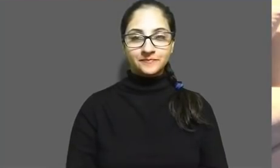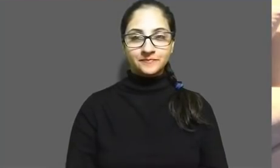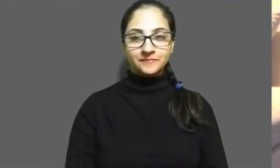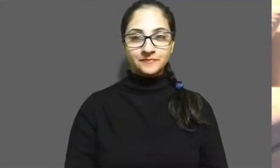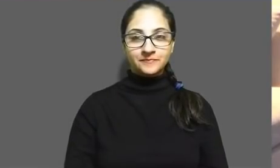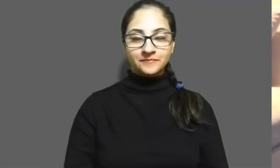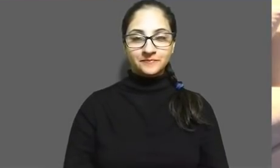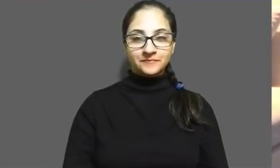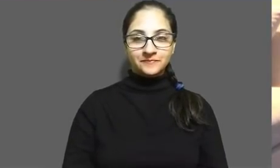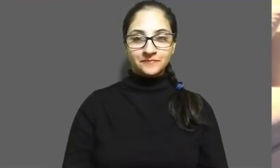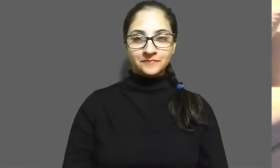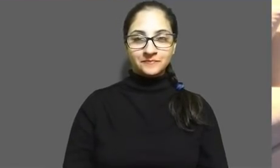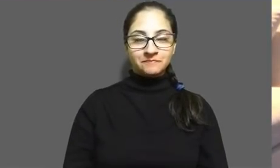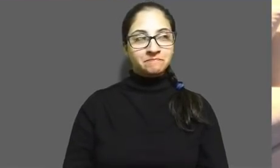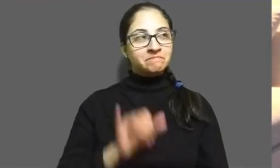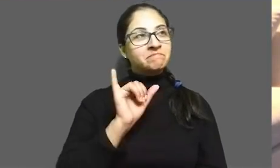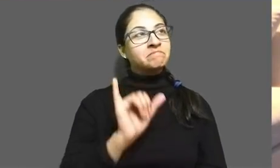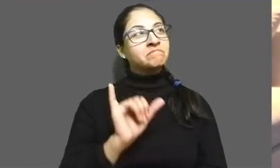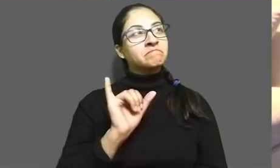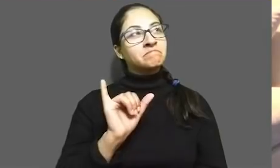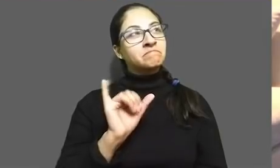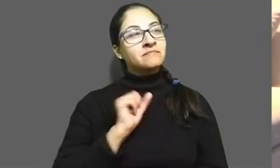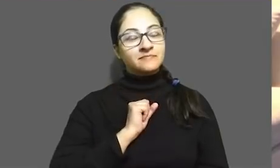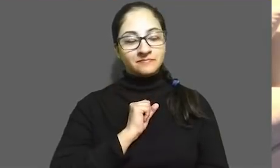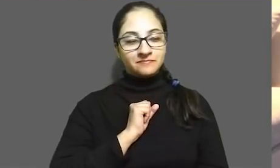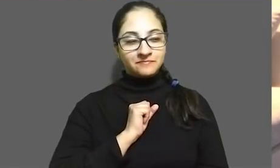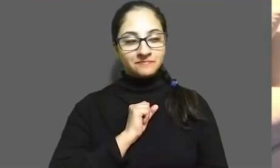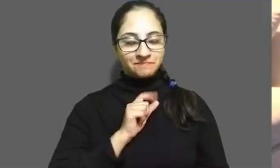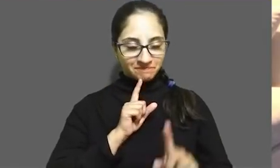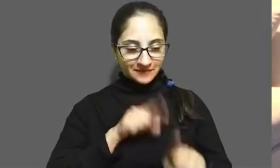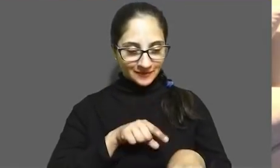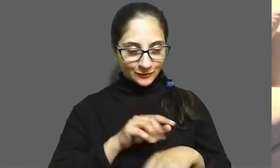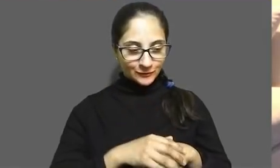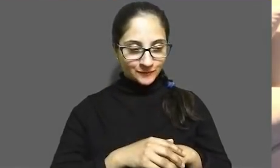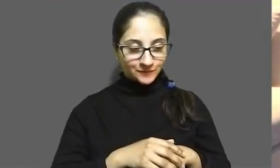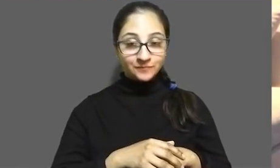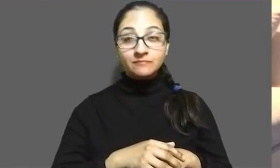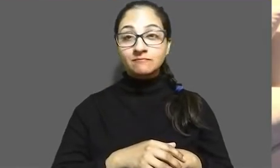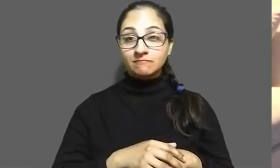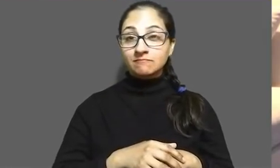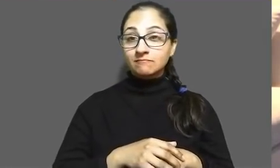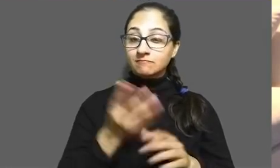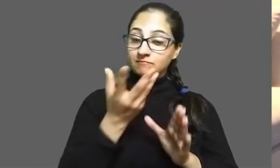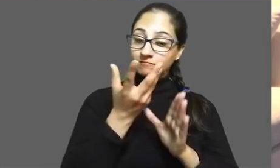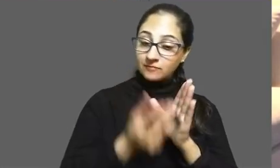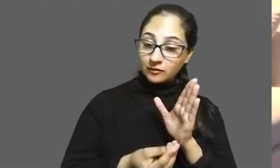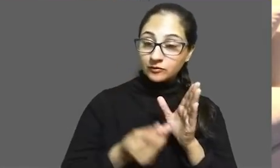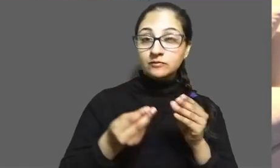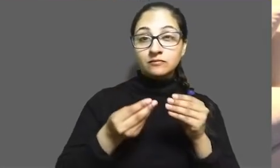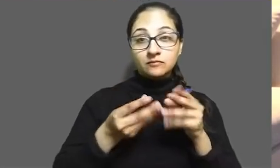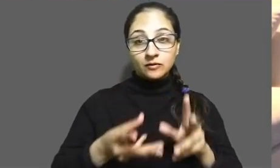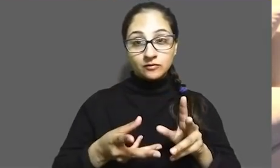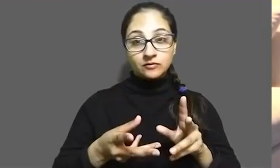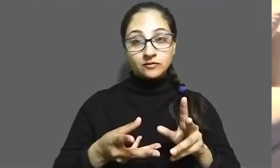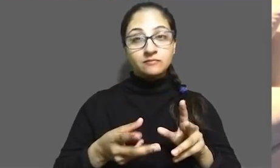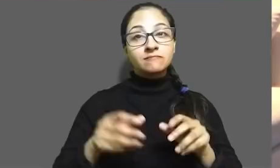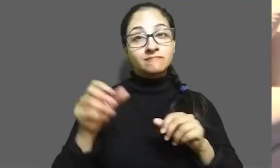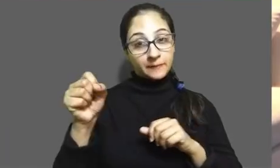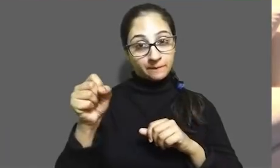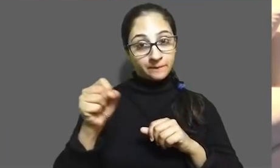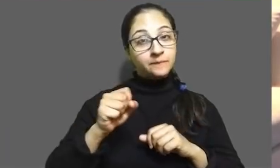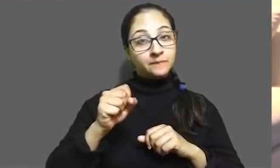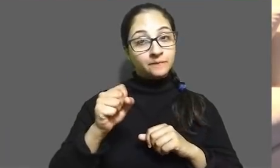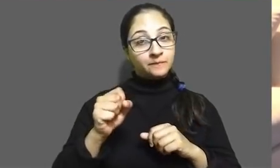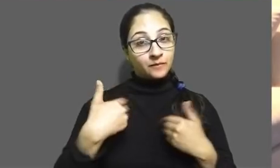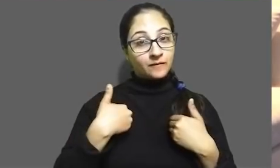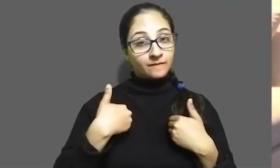Oh goodness, yes. We've all experienced loss in some way. Perhaps what